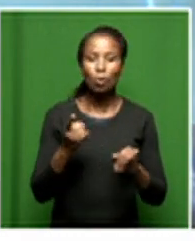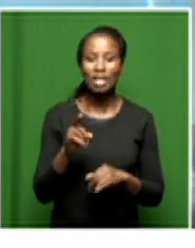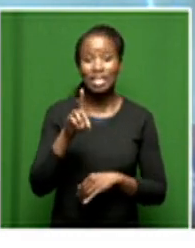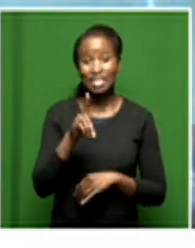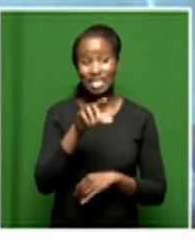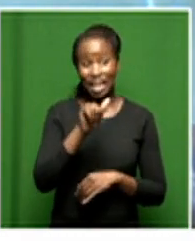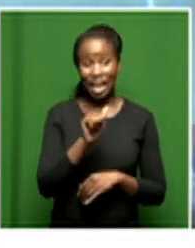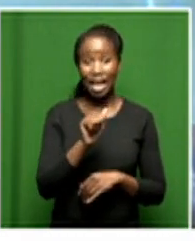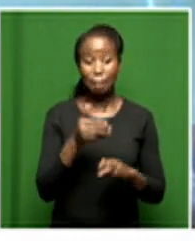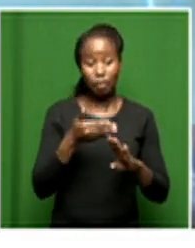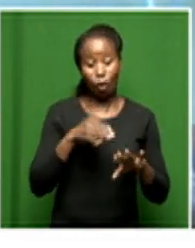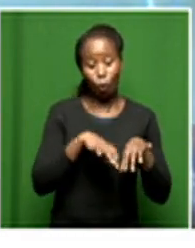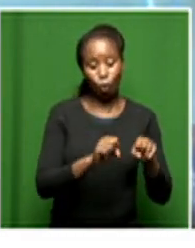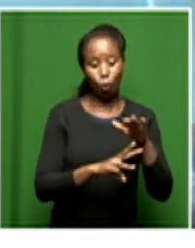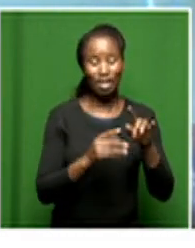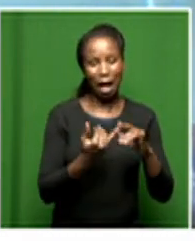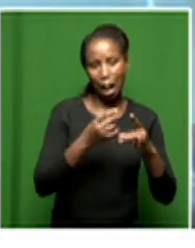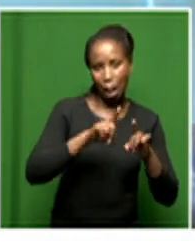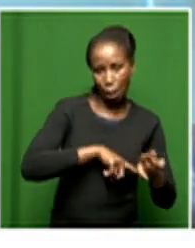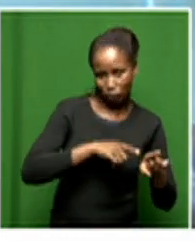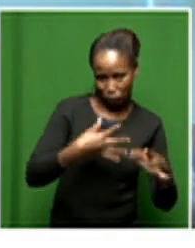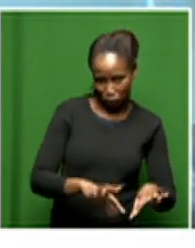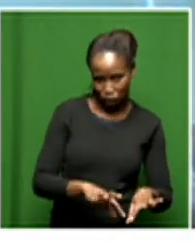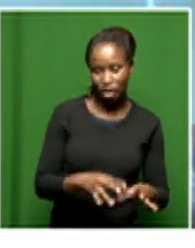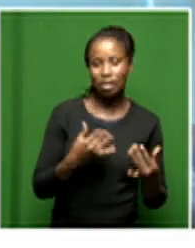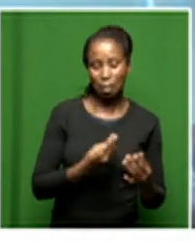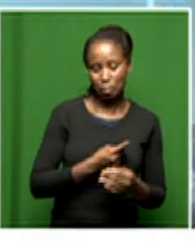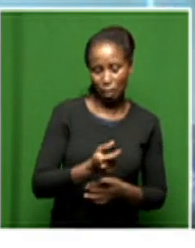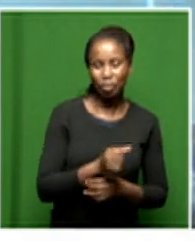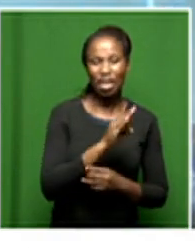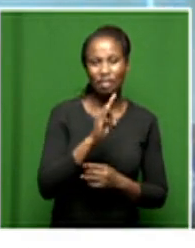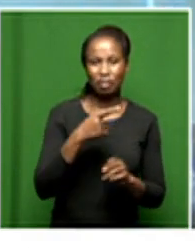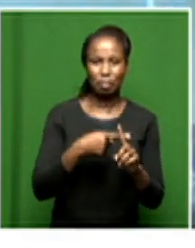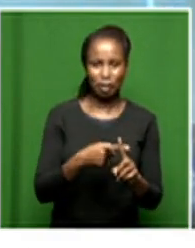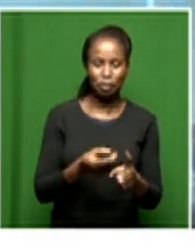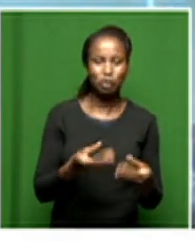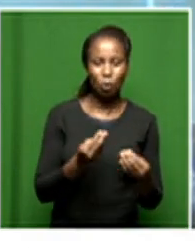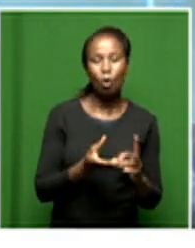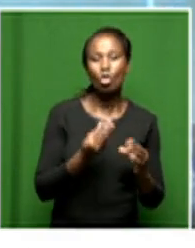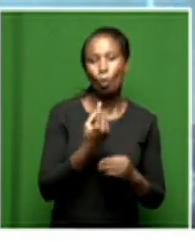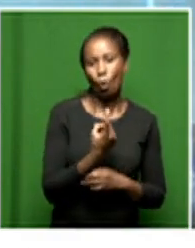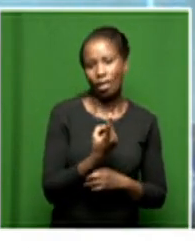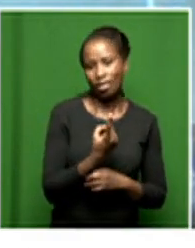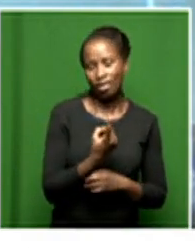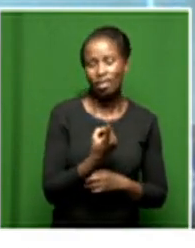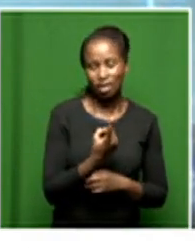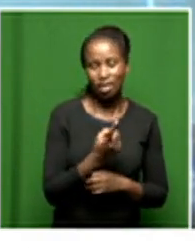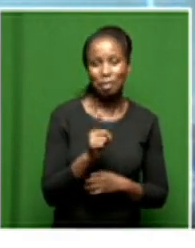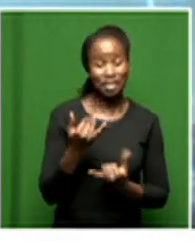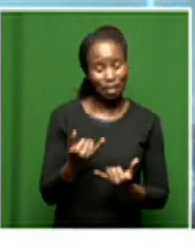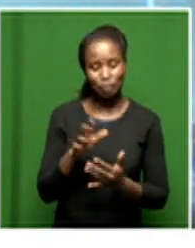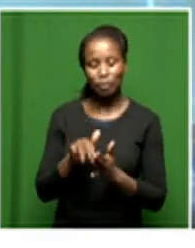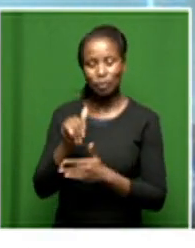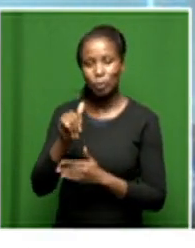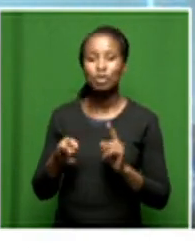lost that ward. So I think they still beat the Freedom Front by more than 2 votes to 1, but they're dealing with voters across